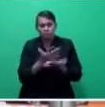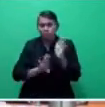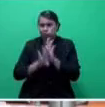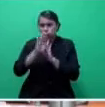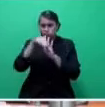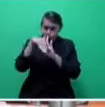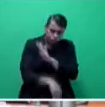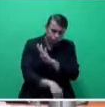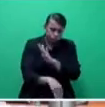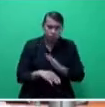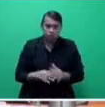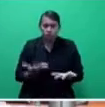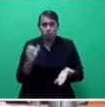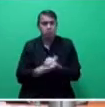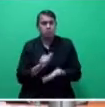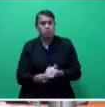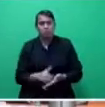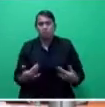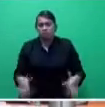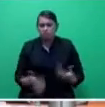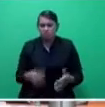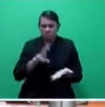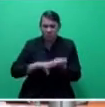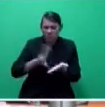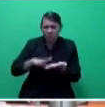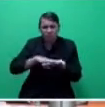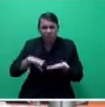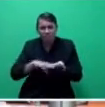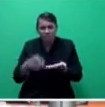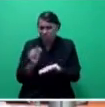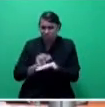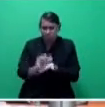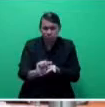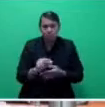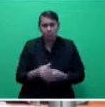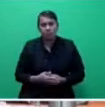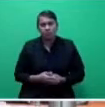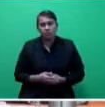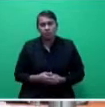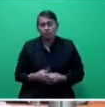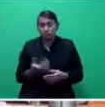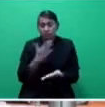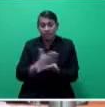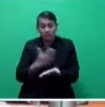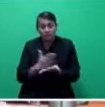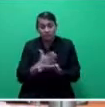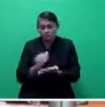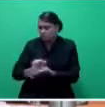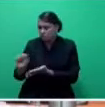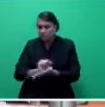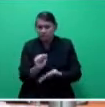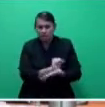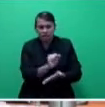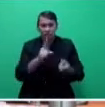little bit also by the fact that we had the asset sale of EFL to FNPF that injected slightly over $200